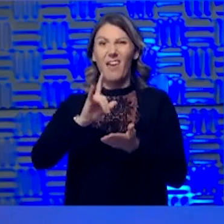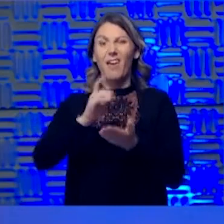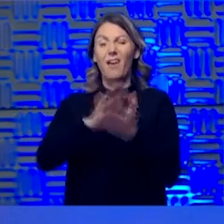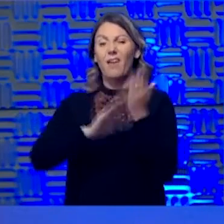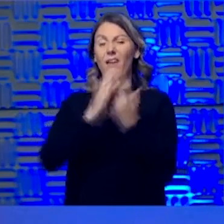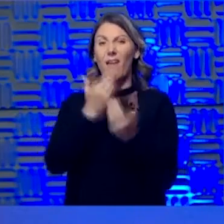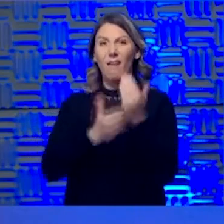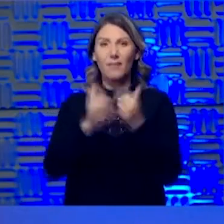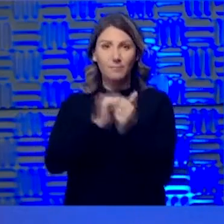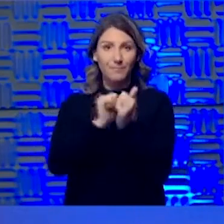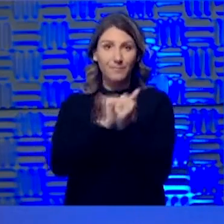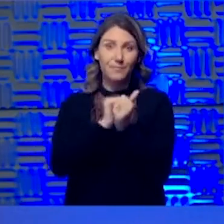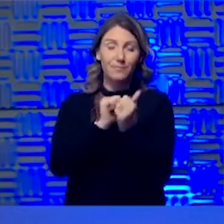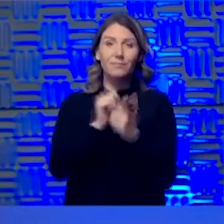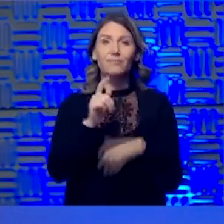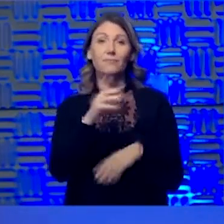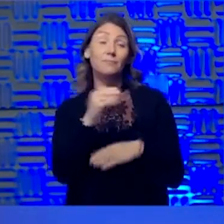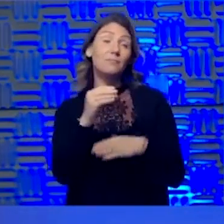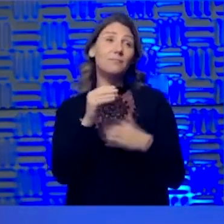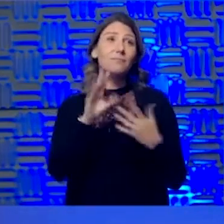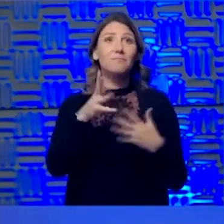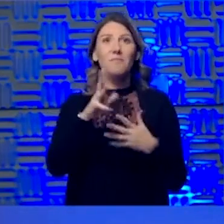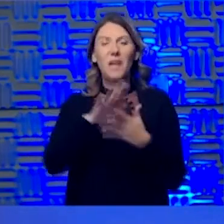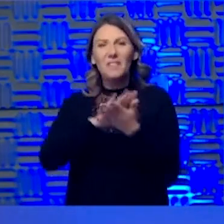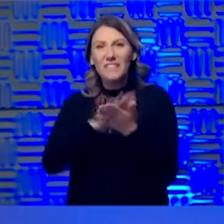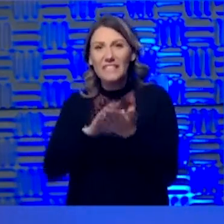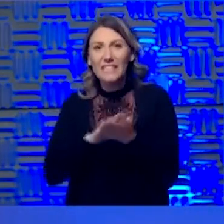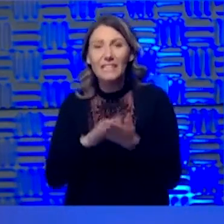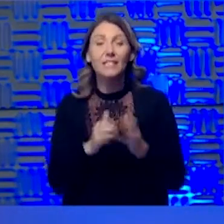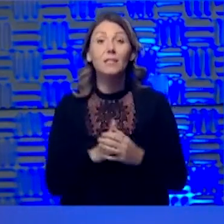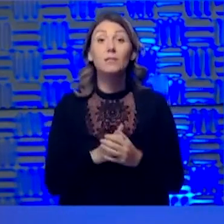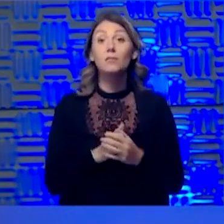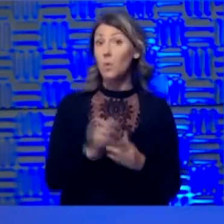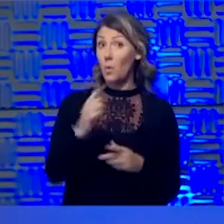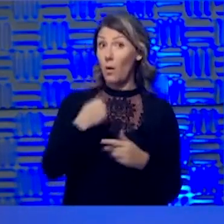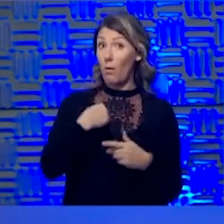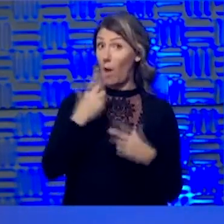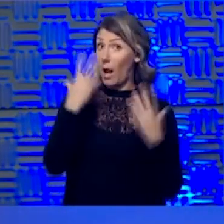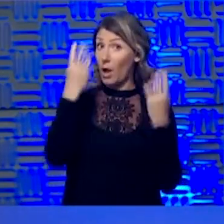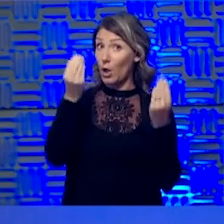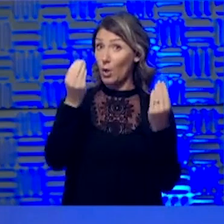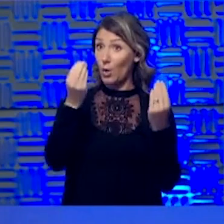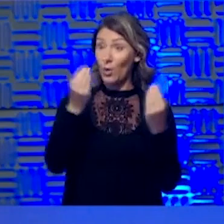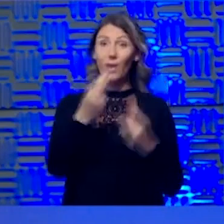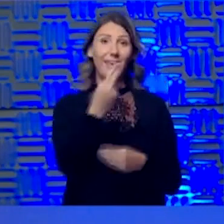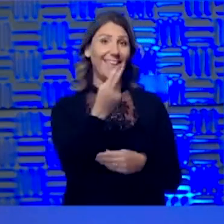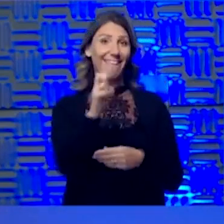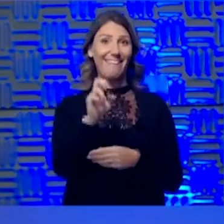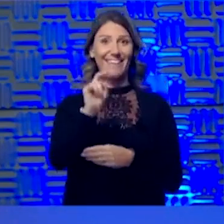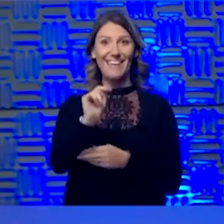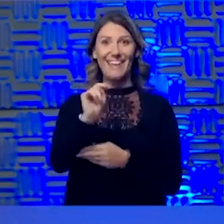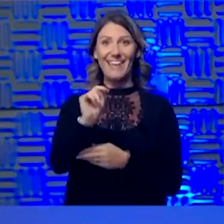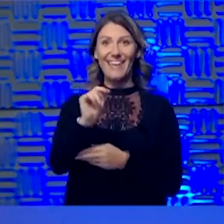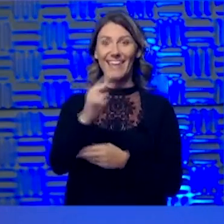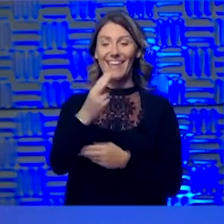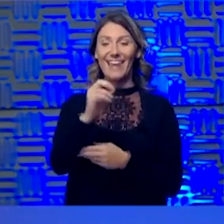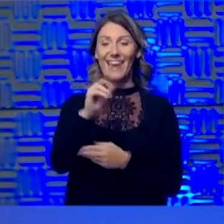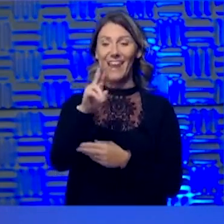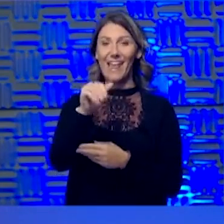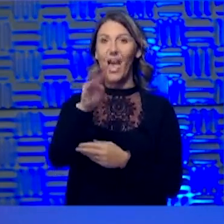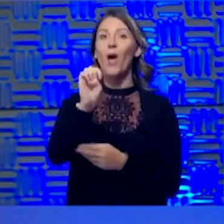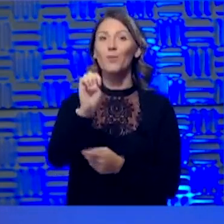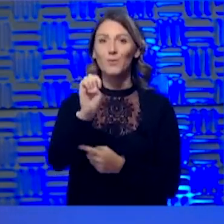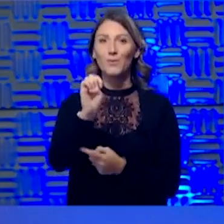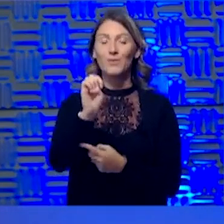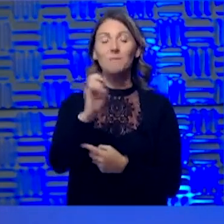as you're leaving that and to kind of clean up. So where do I go? I go to the hen house. And